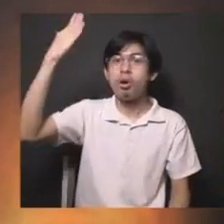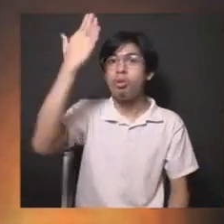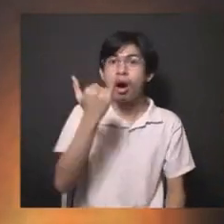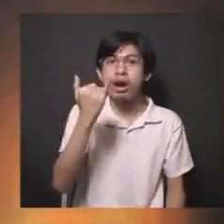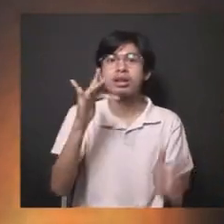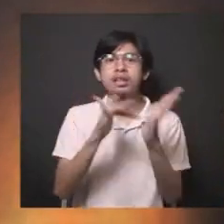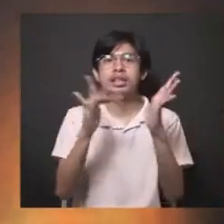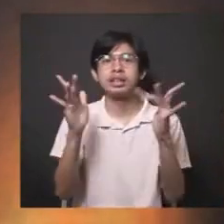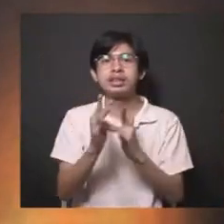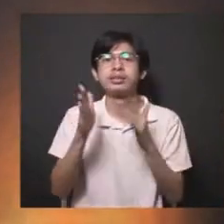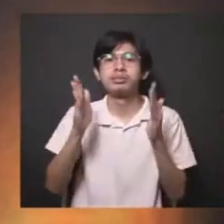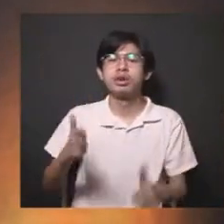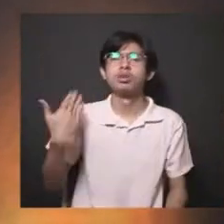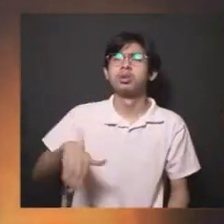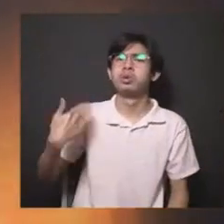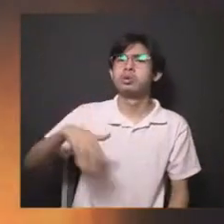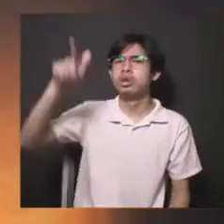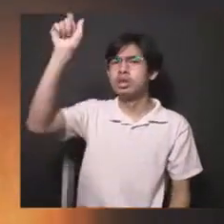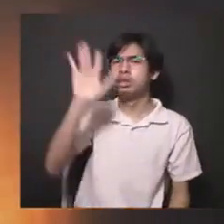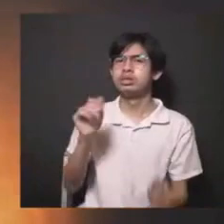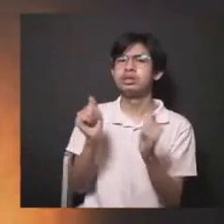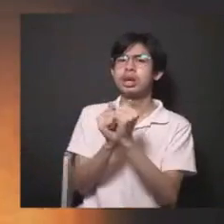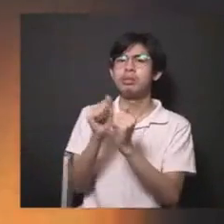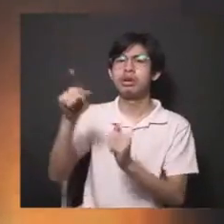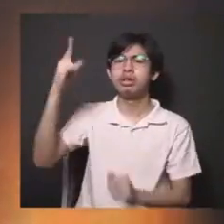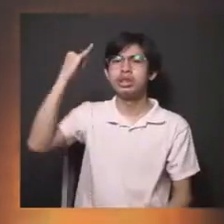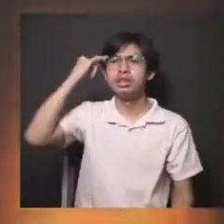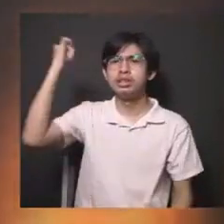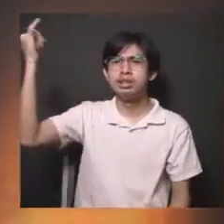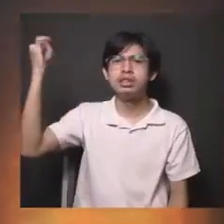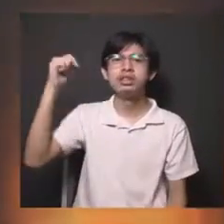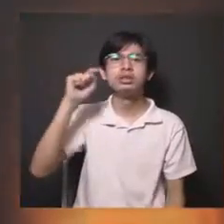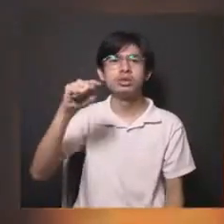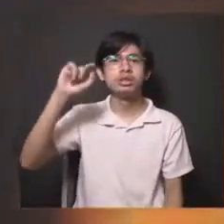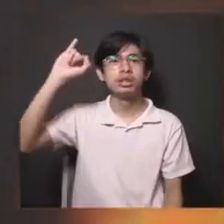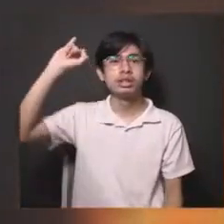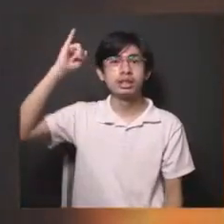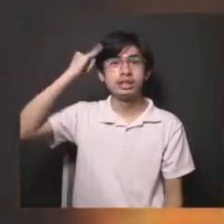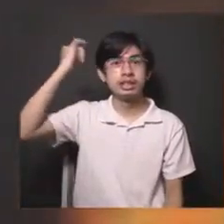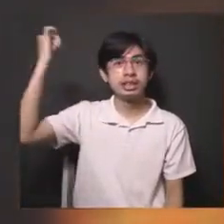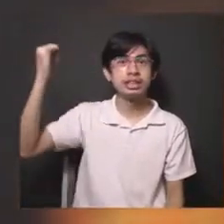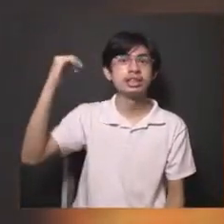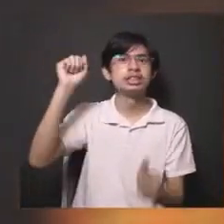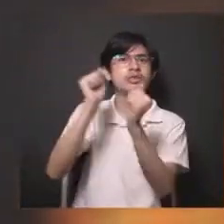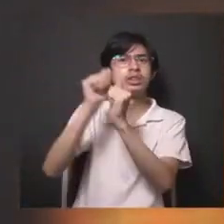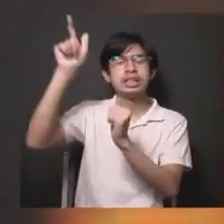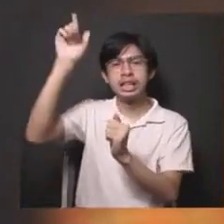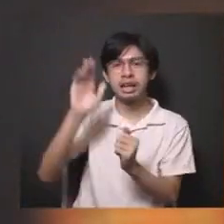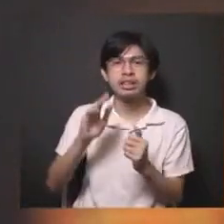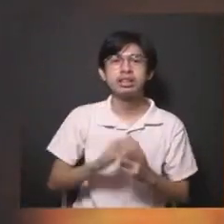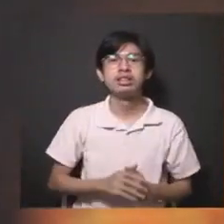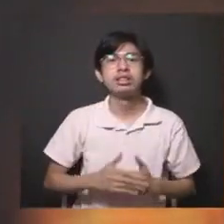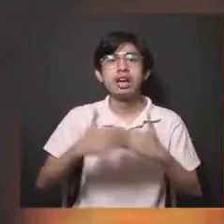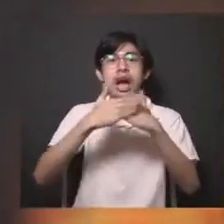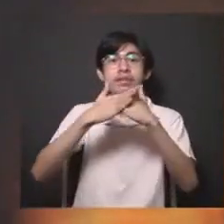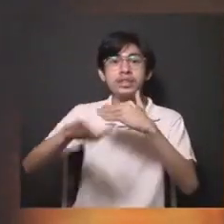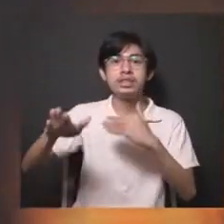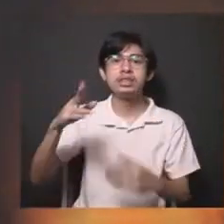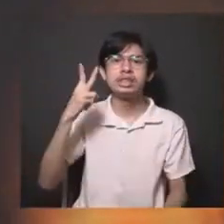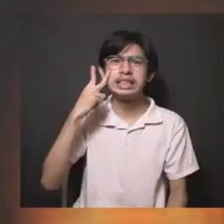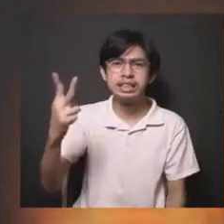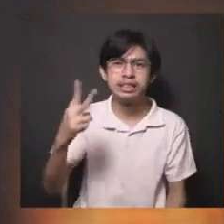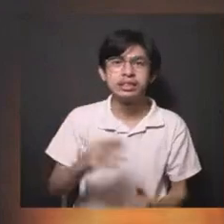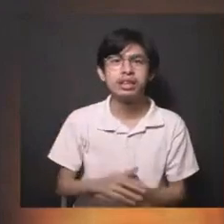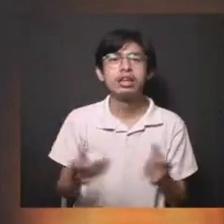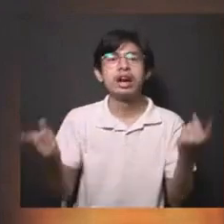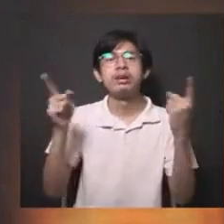was with him. That was our message last Sunday. The Lord is with me. But then soon after, we also see that Joseph is now being thrown